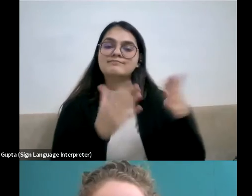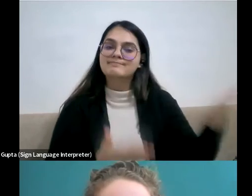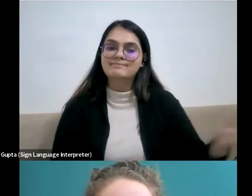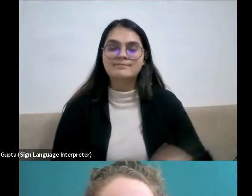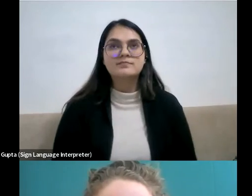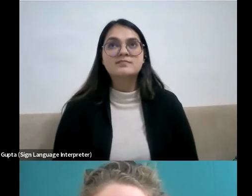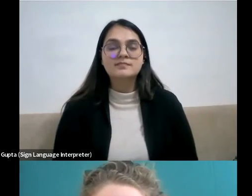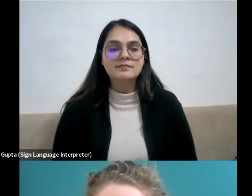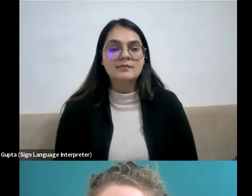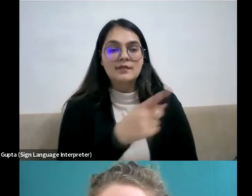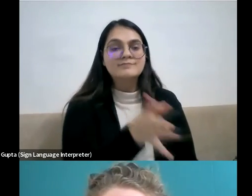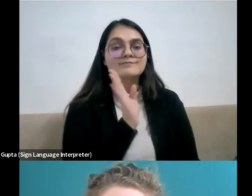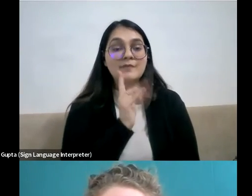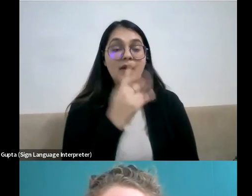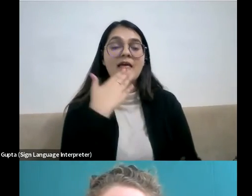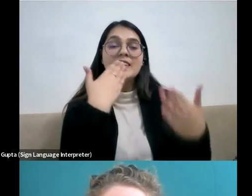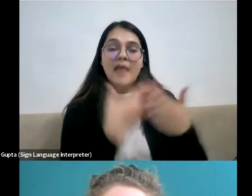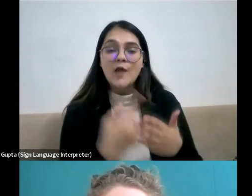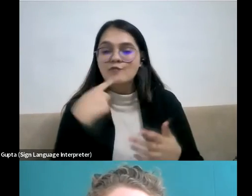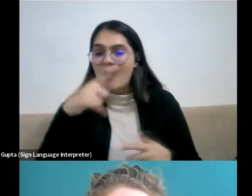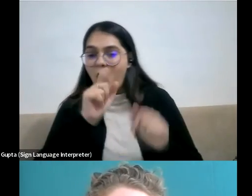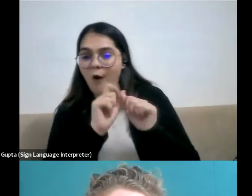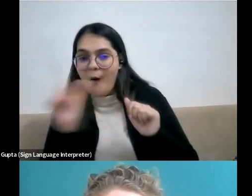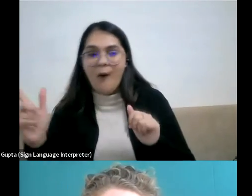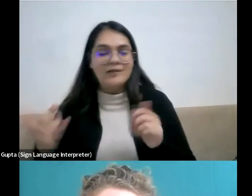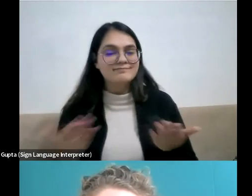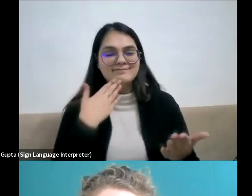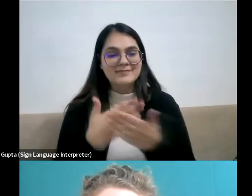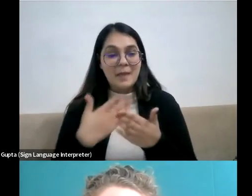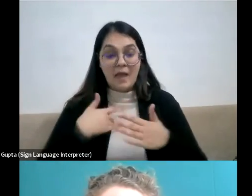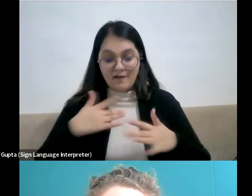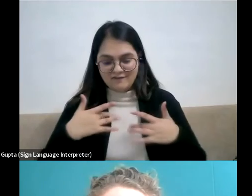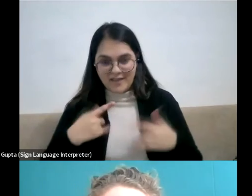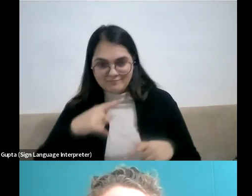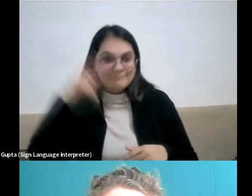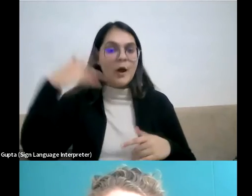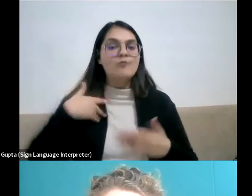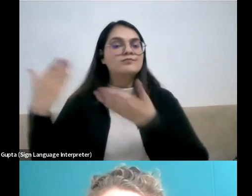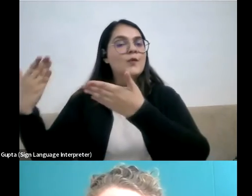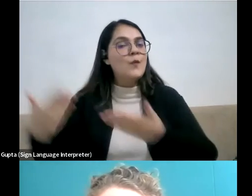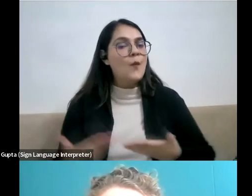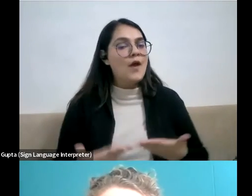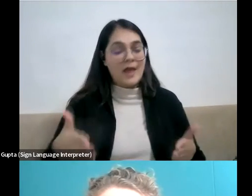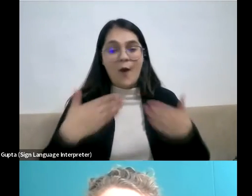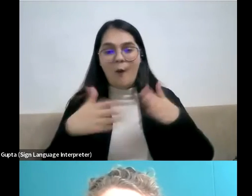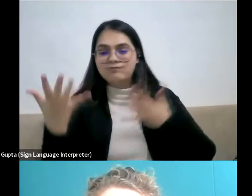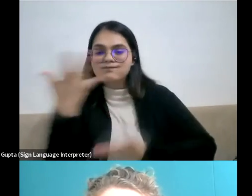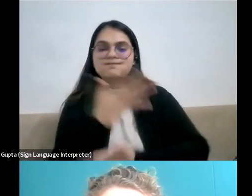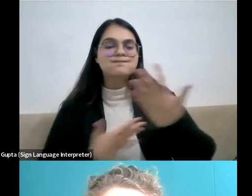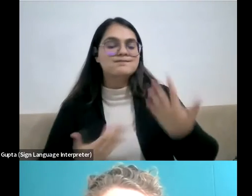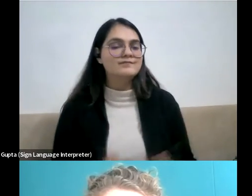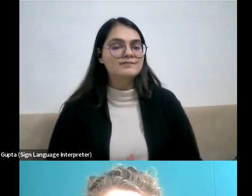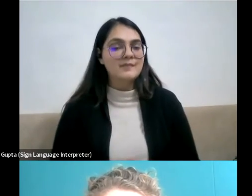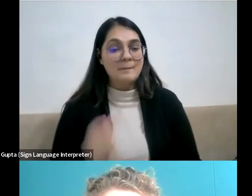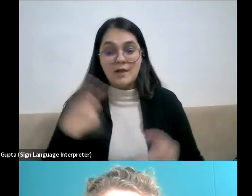Thanks so much, Rahul, and thanks to everyone. It's really such an honor to be part of this open house and to